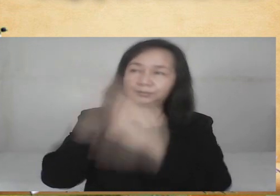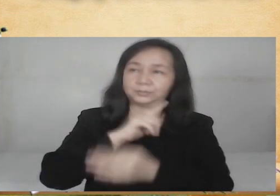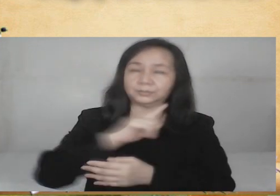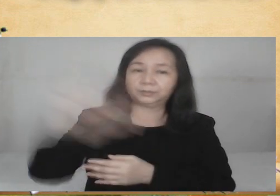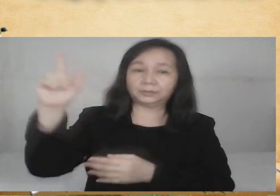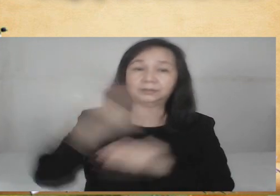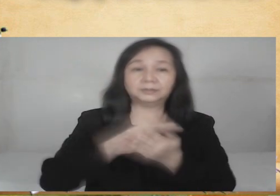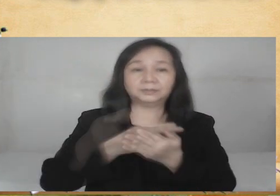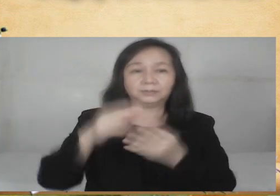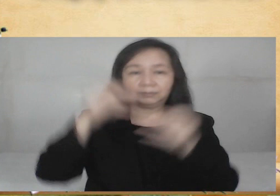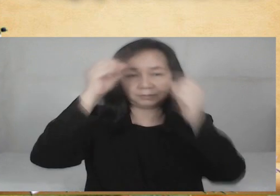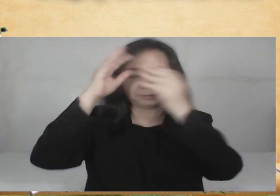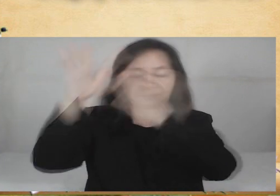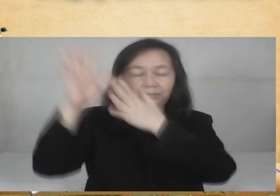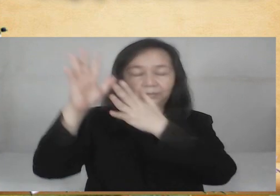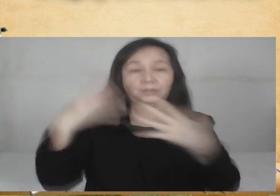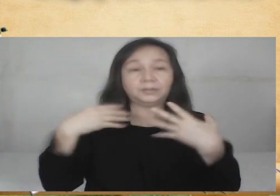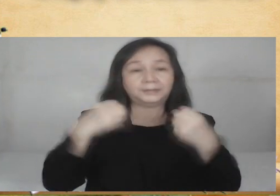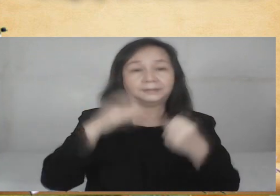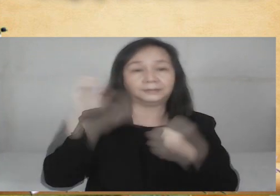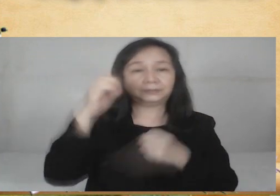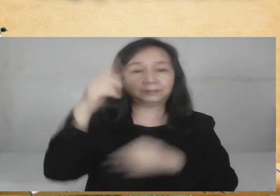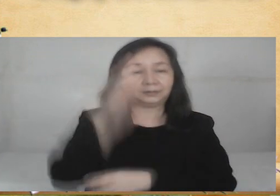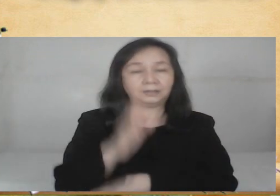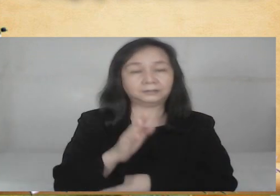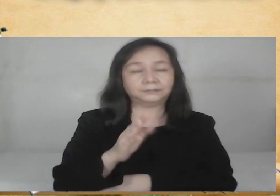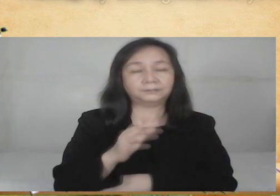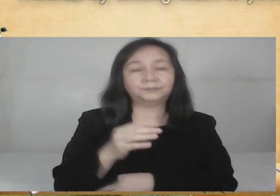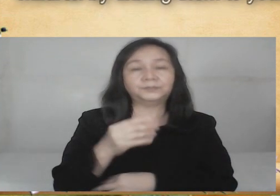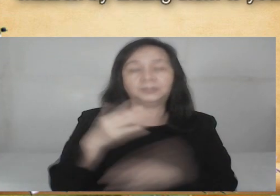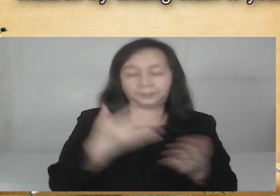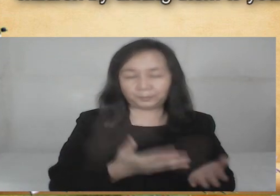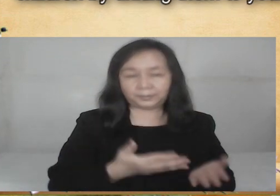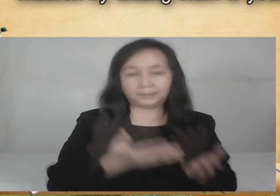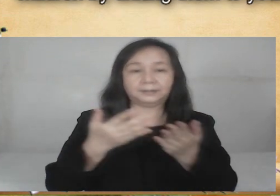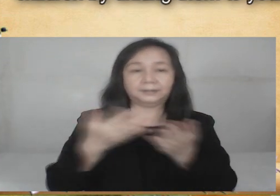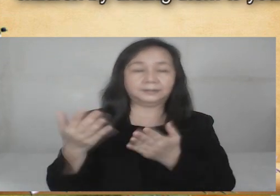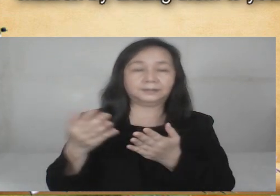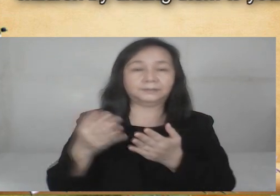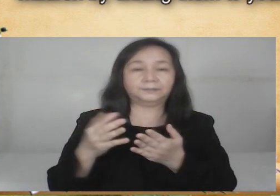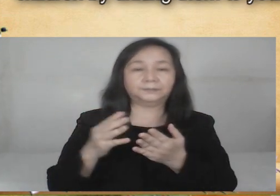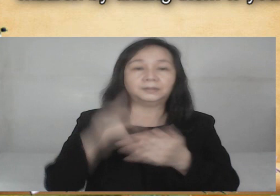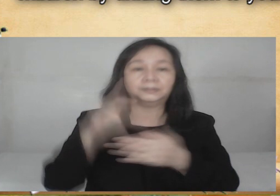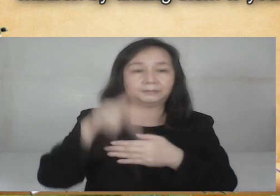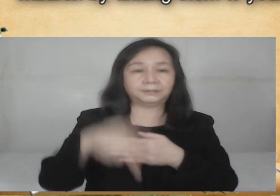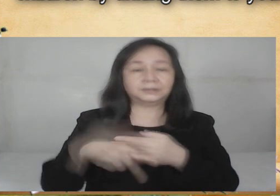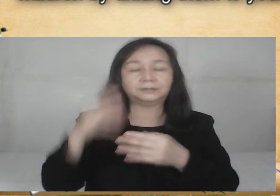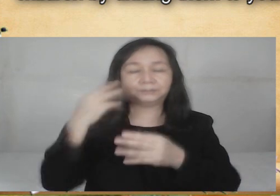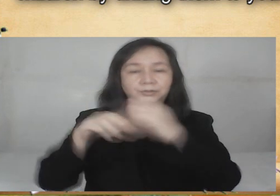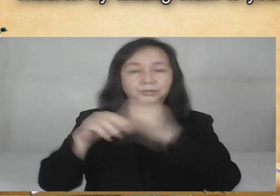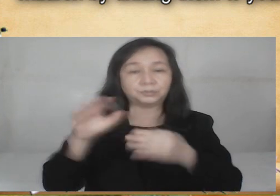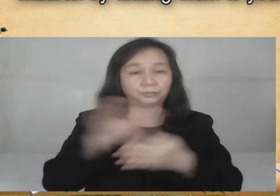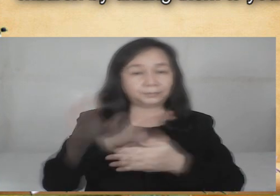give you thanks, Lord, Holy Father, Almighty and Eternal God, for bringing your Paschal mystery